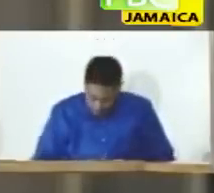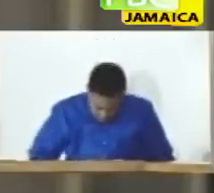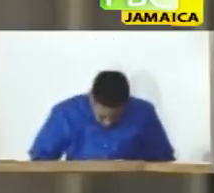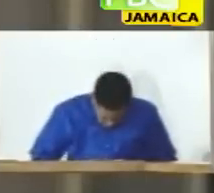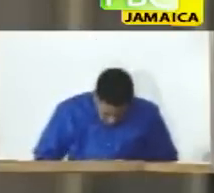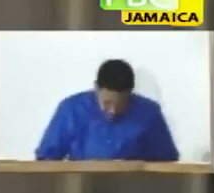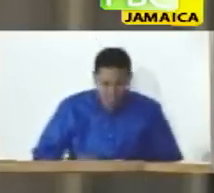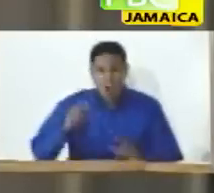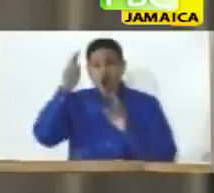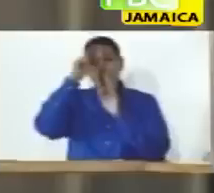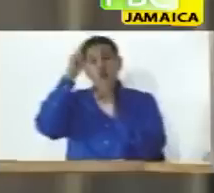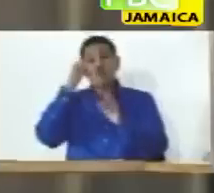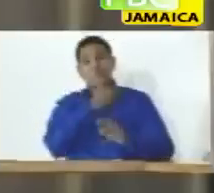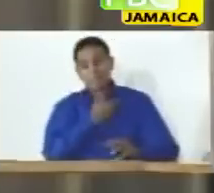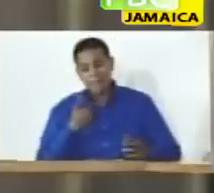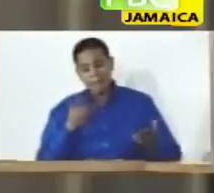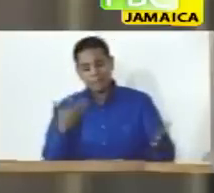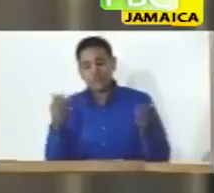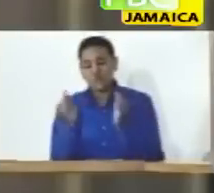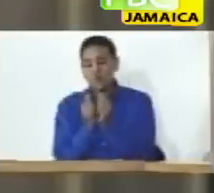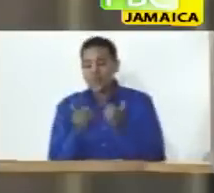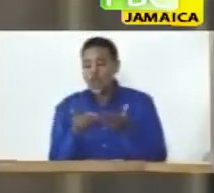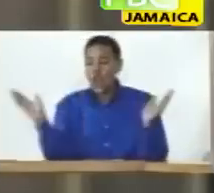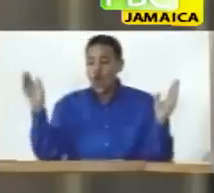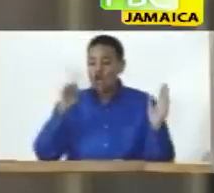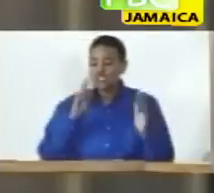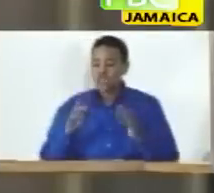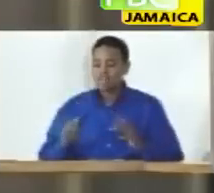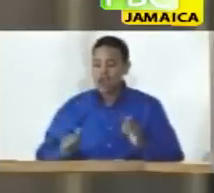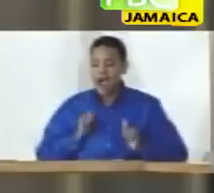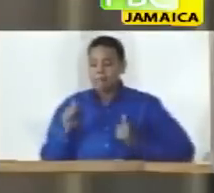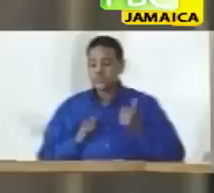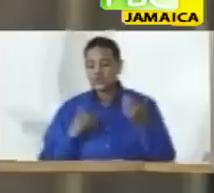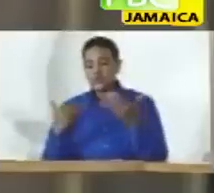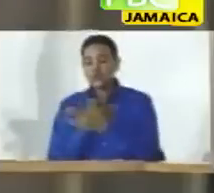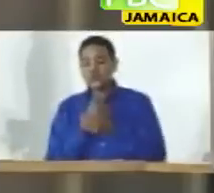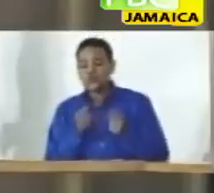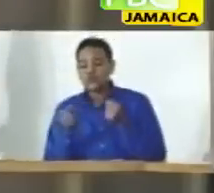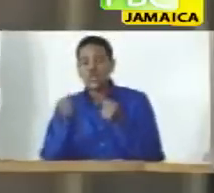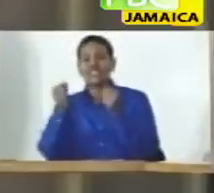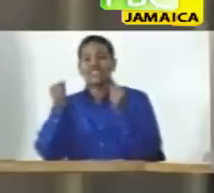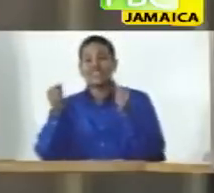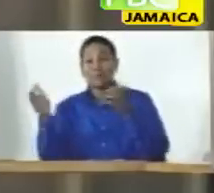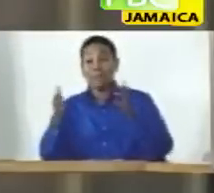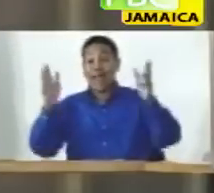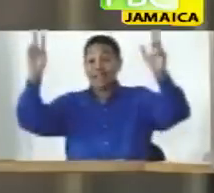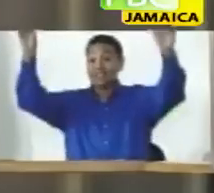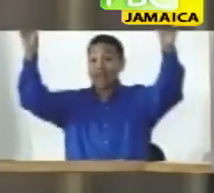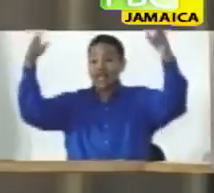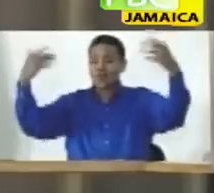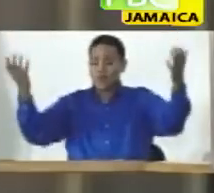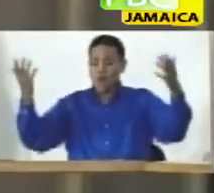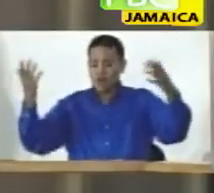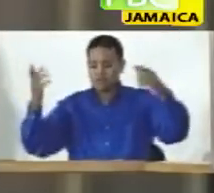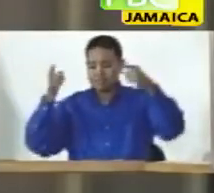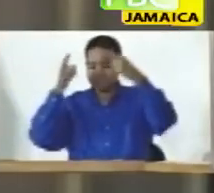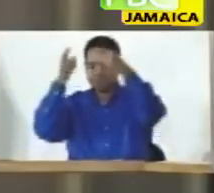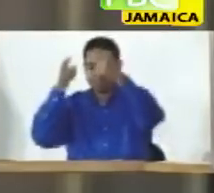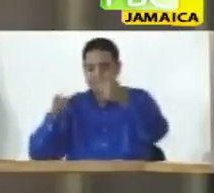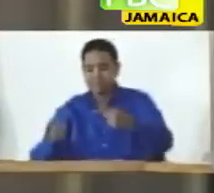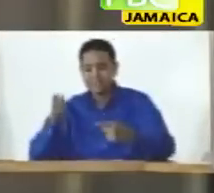Honorable members, with the launch of an ambitious new strategic plan entitled Benchmarking the